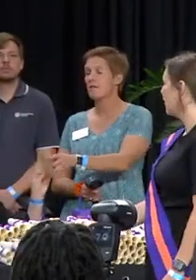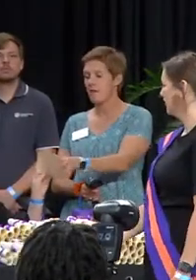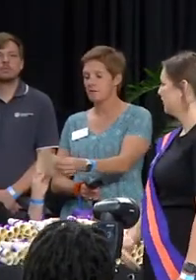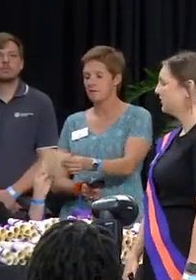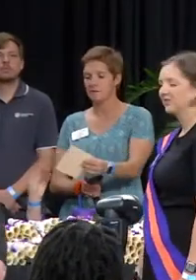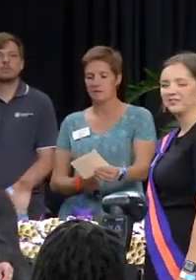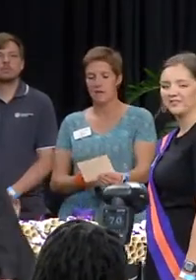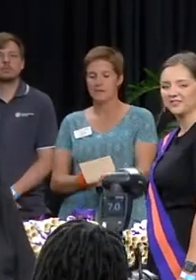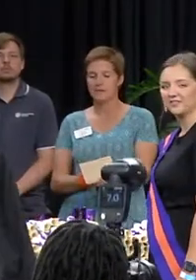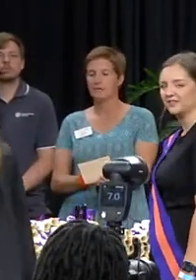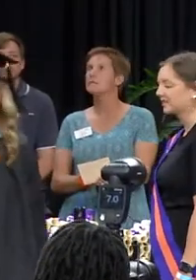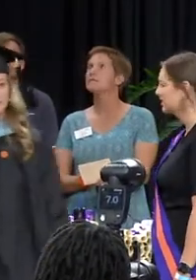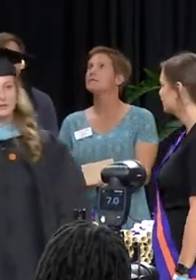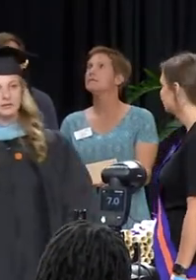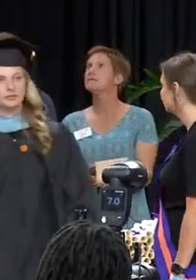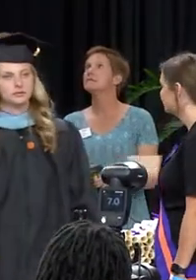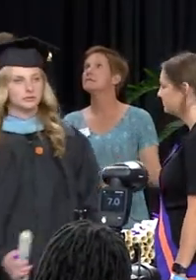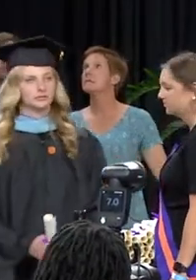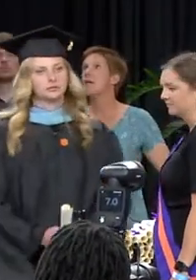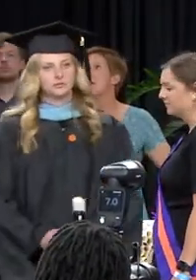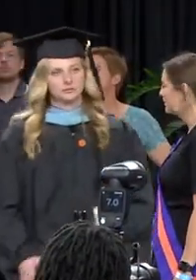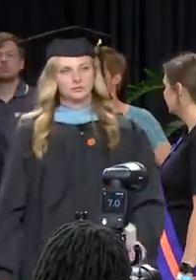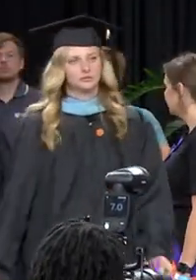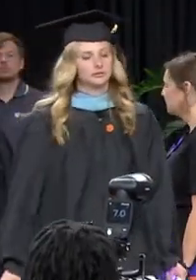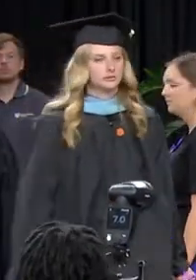Lauren Elizabeth Stearns,